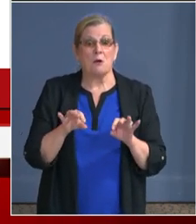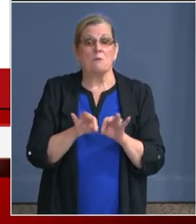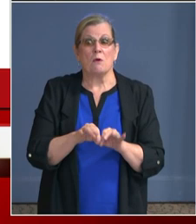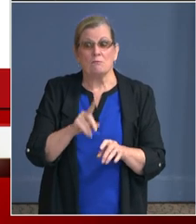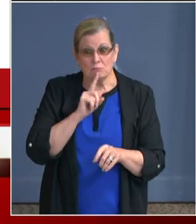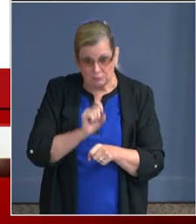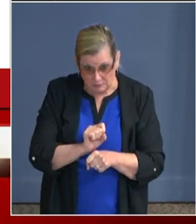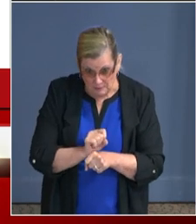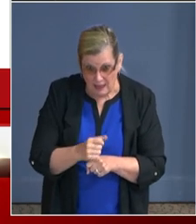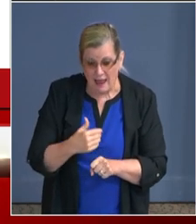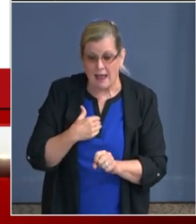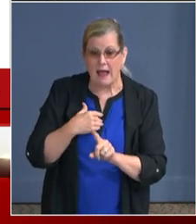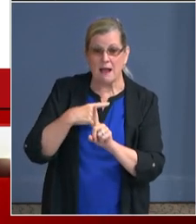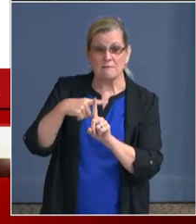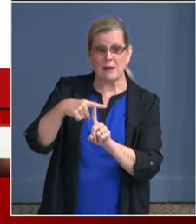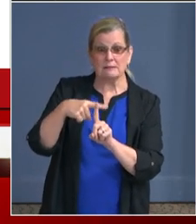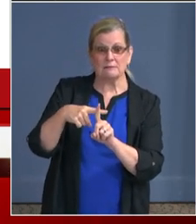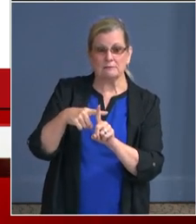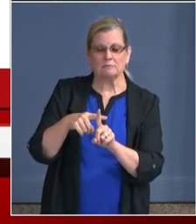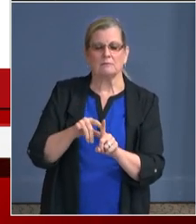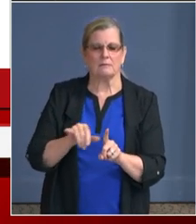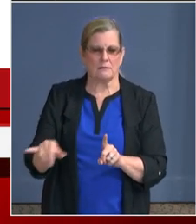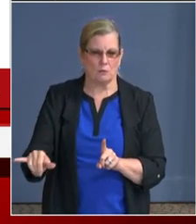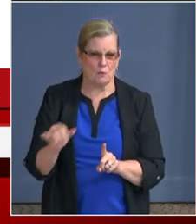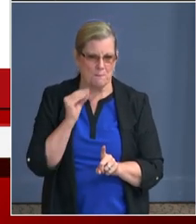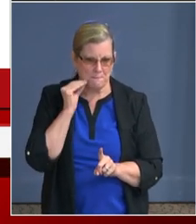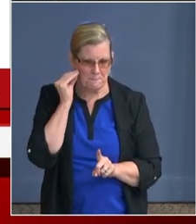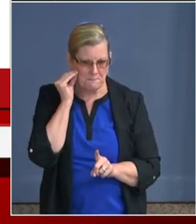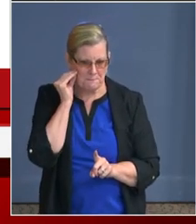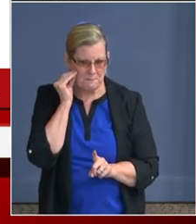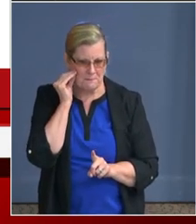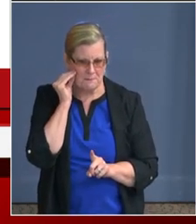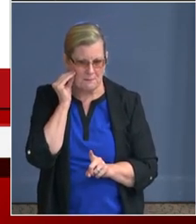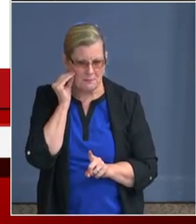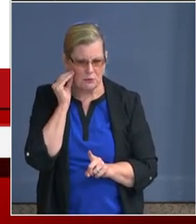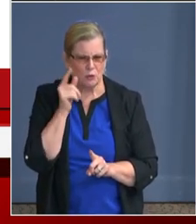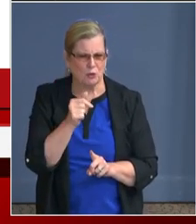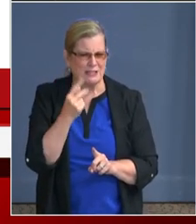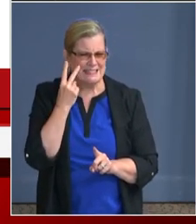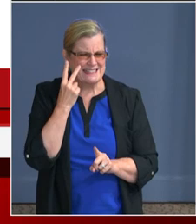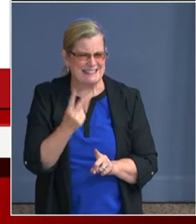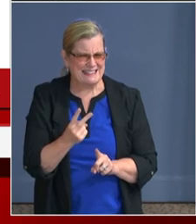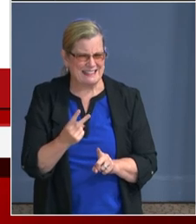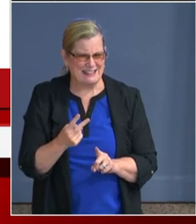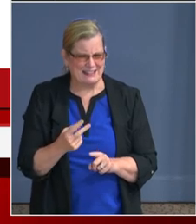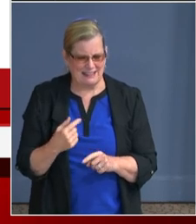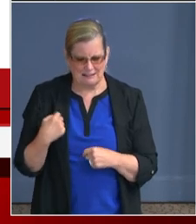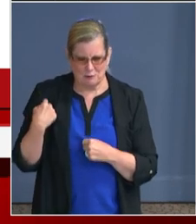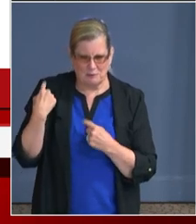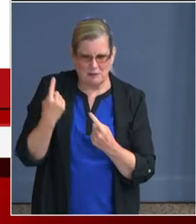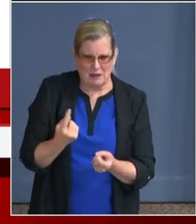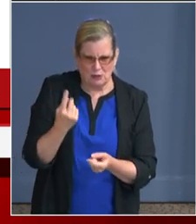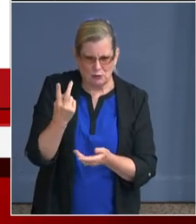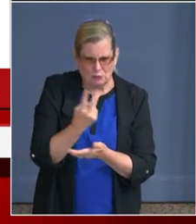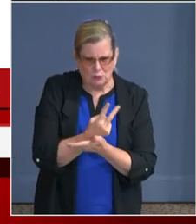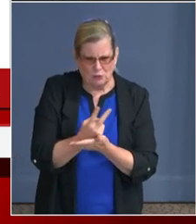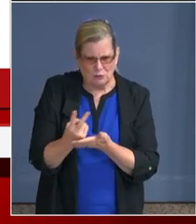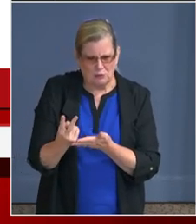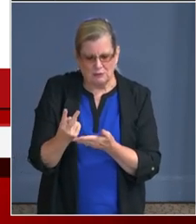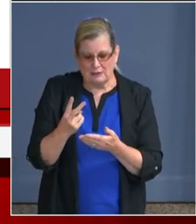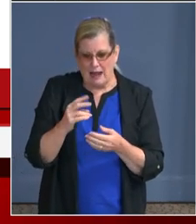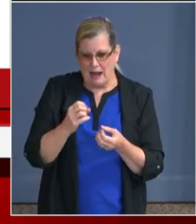been tested positive. And you can see how over the last 2 weeks, especially, the number of